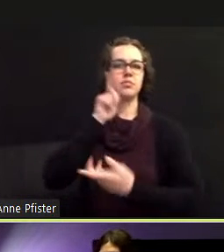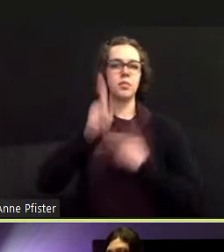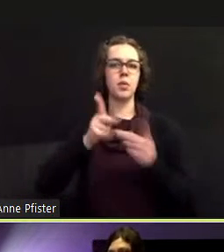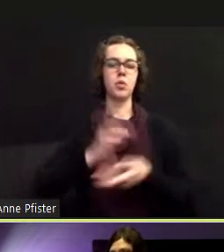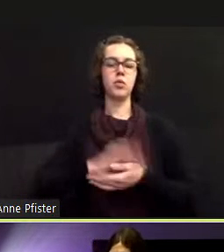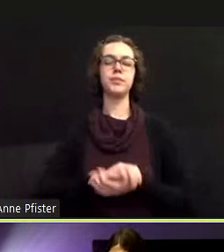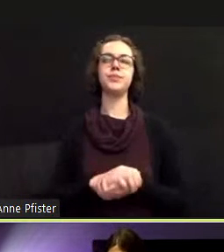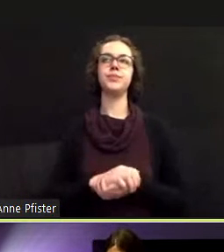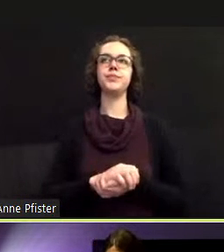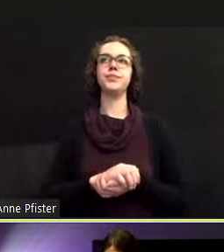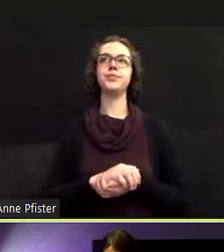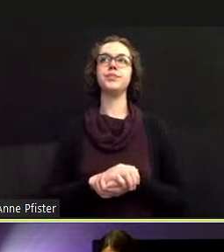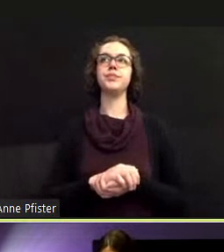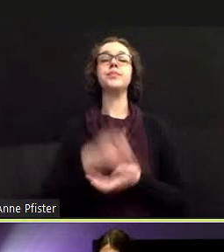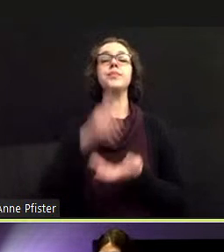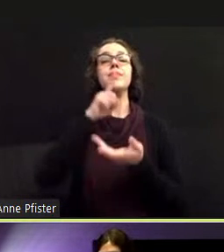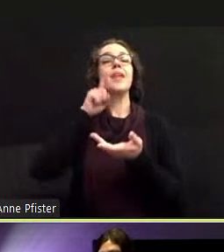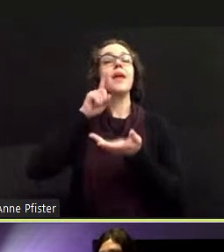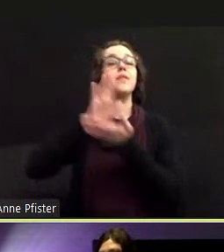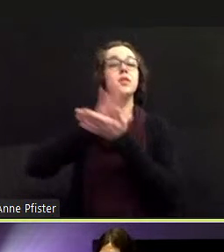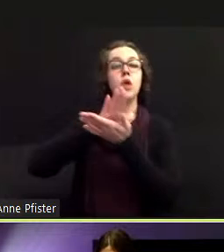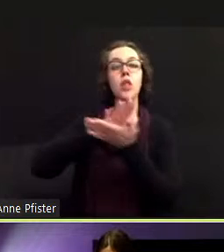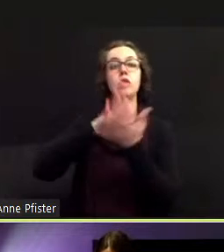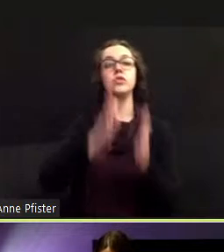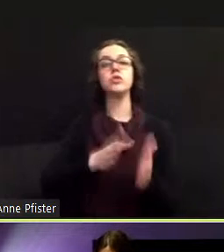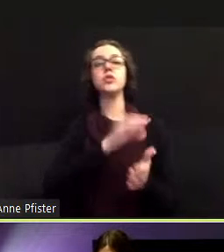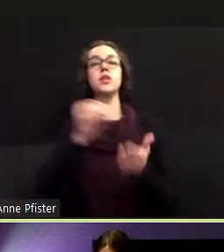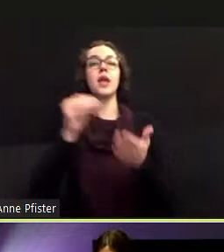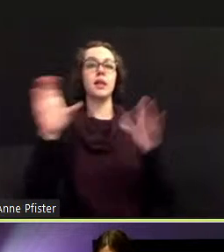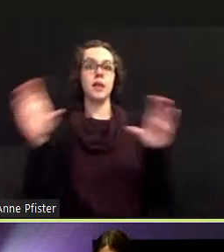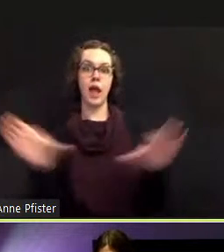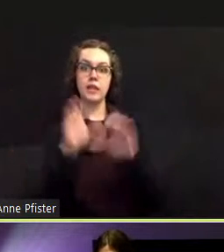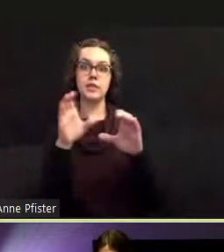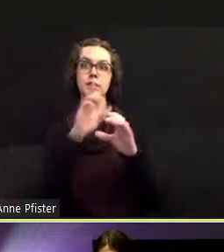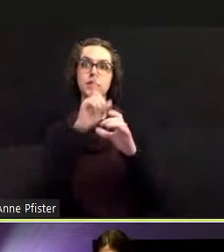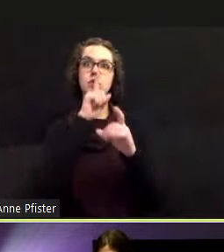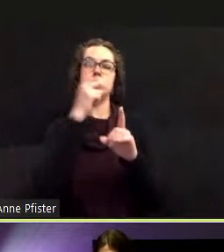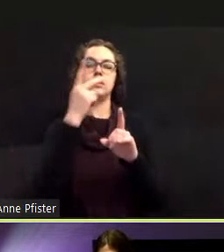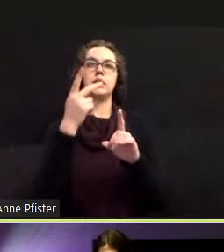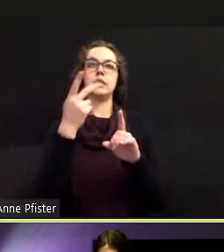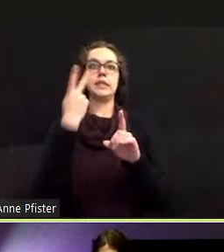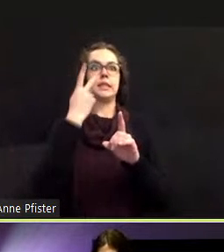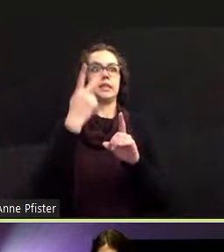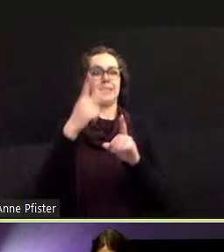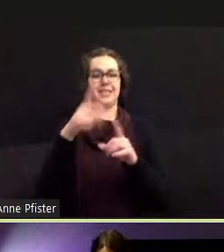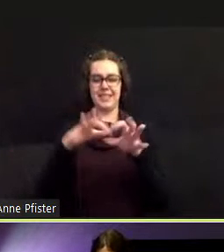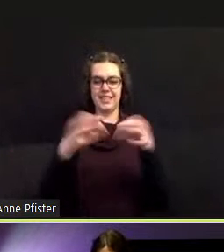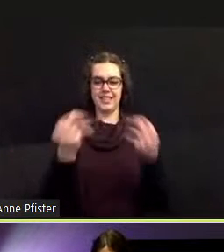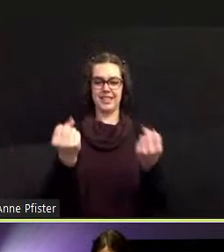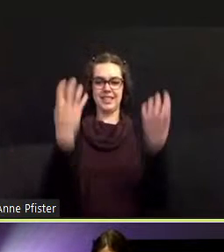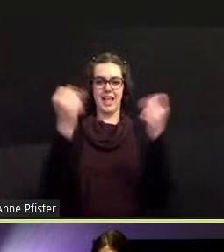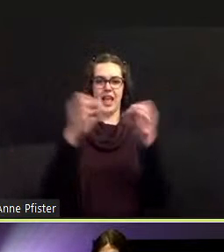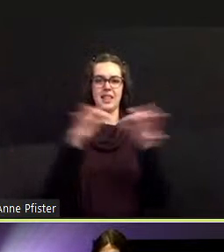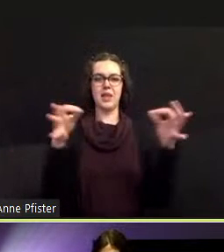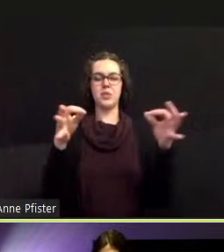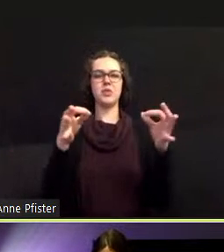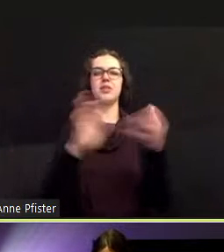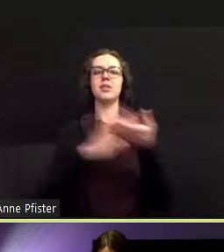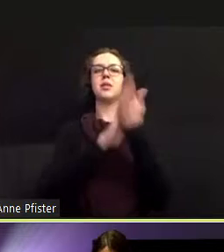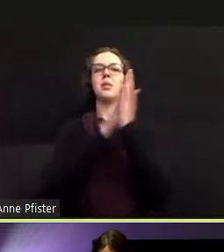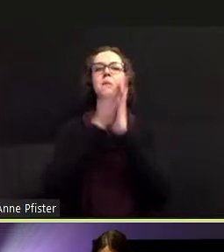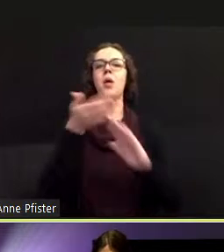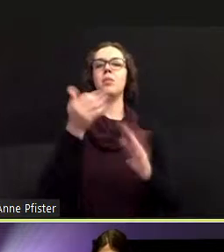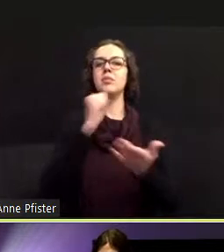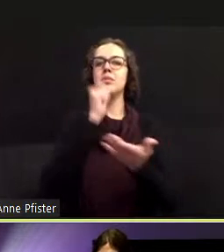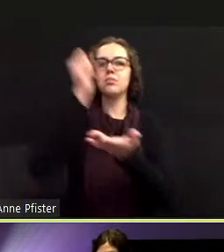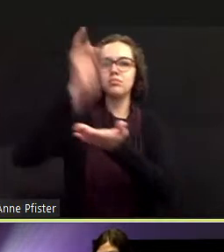That said, deaf scholars and activists also note potential value in a shift away from legitimating sign languages by framing them as bounded off from spoken